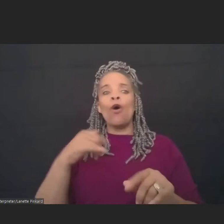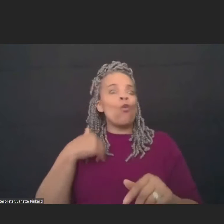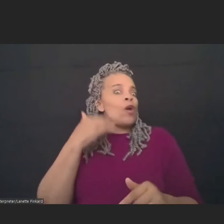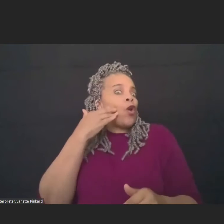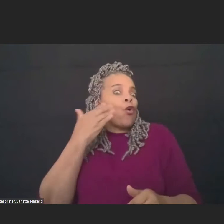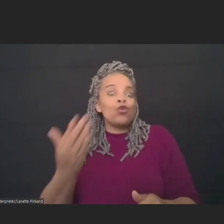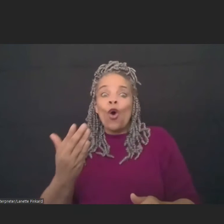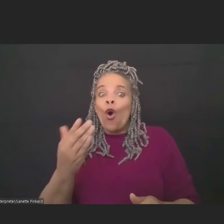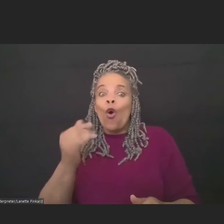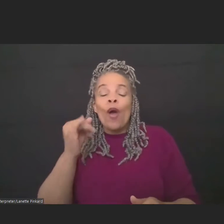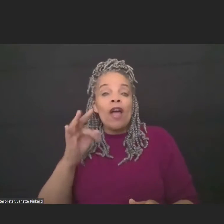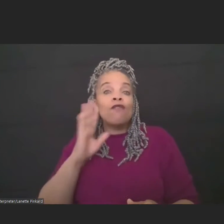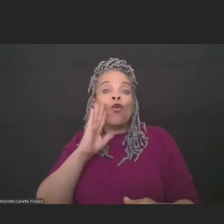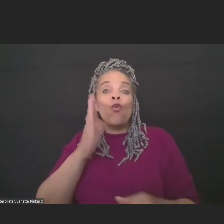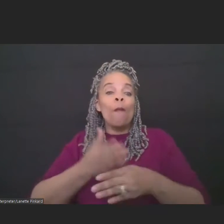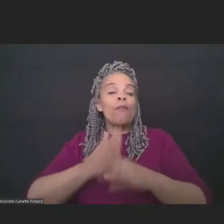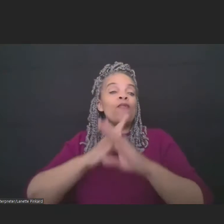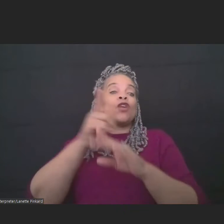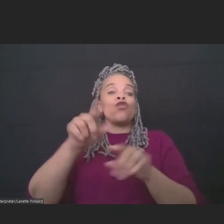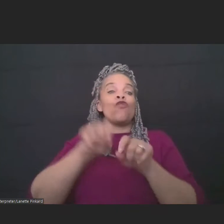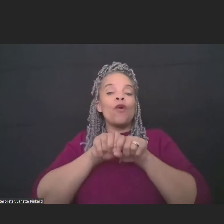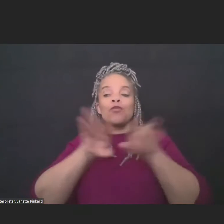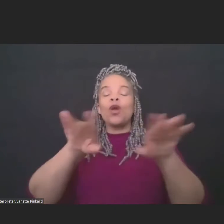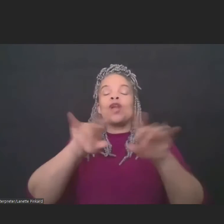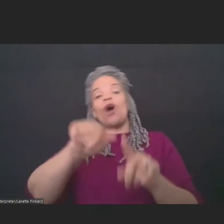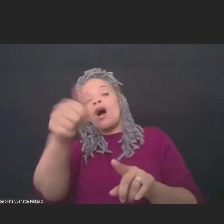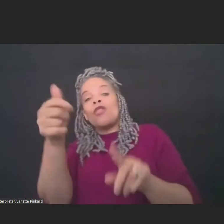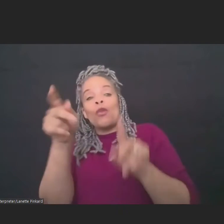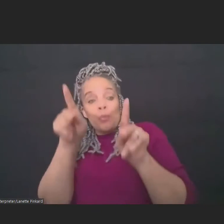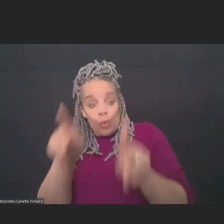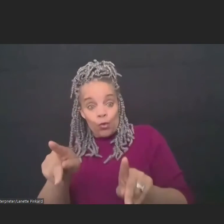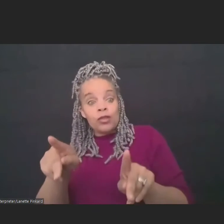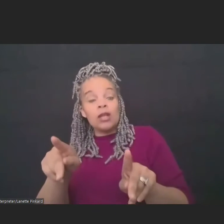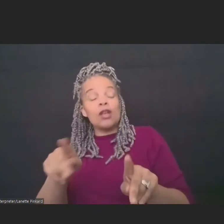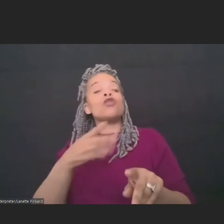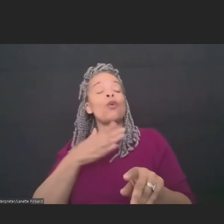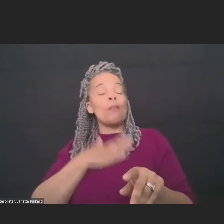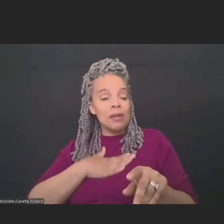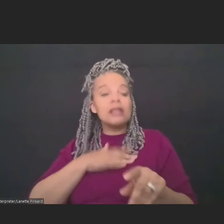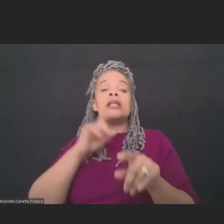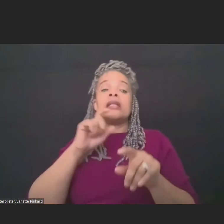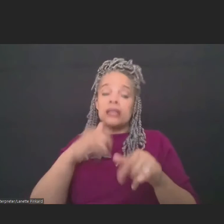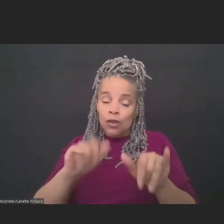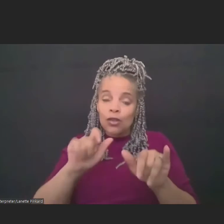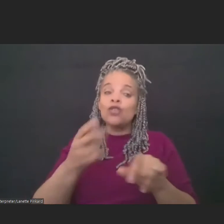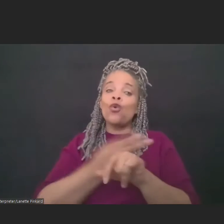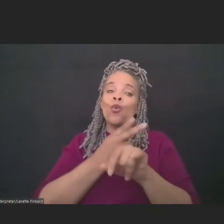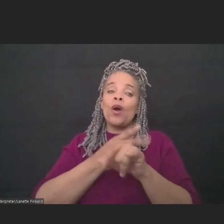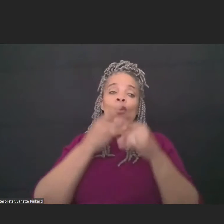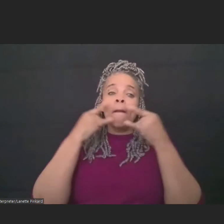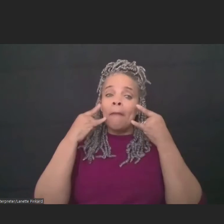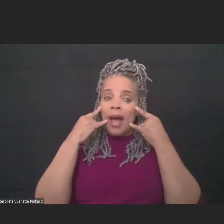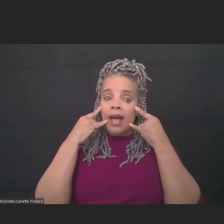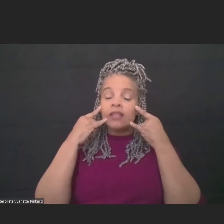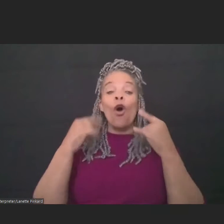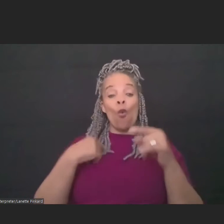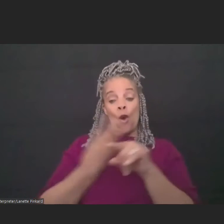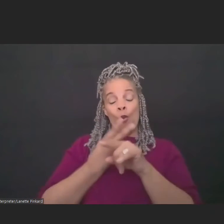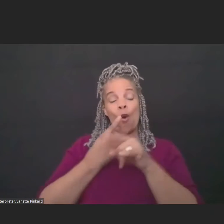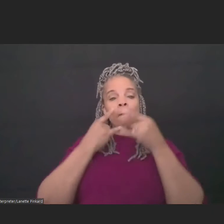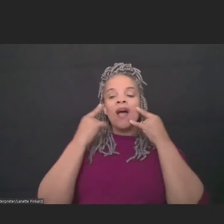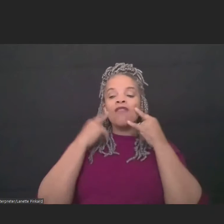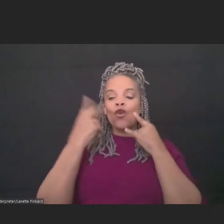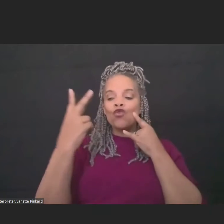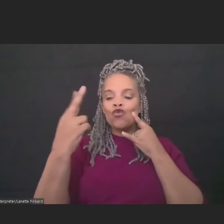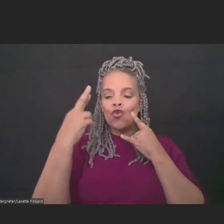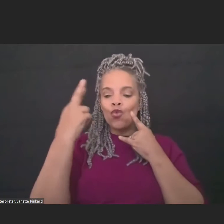it prevents you from spreading it to somebody else. And so we still need you to wear your mask. Now, we wear masks for 2